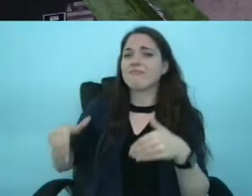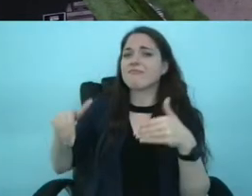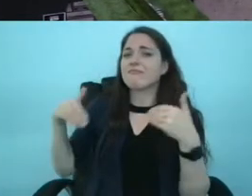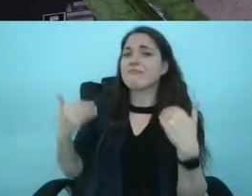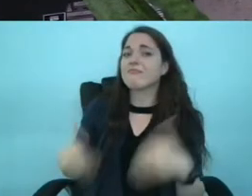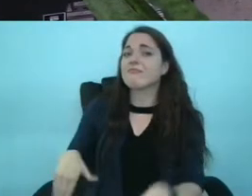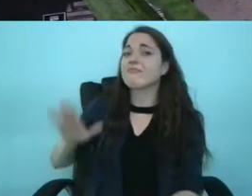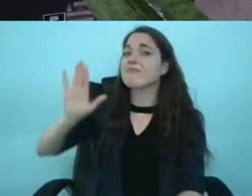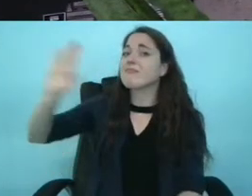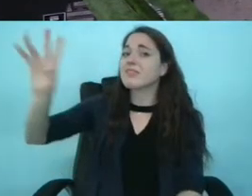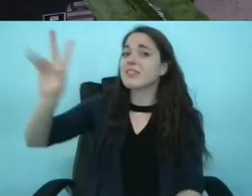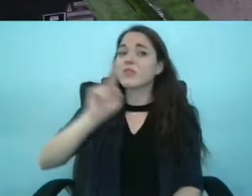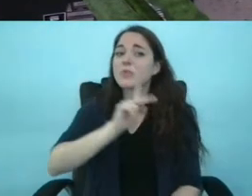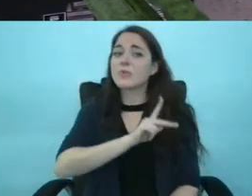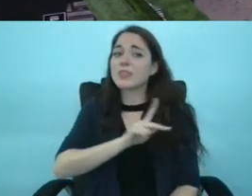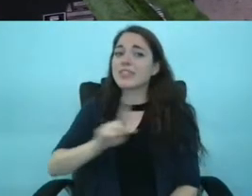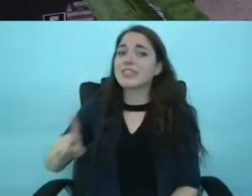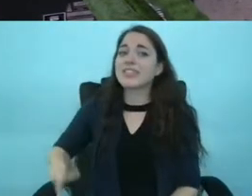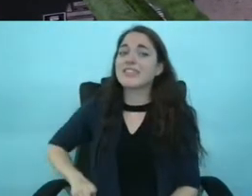thy